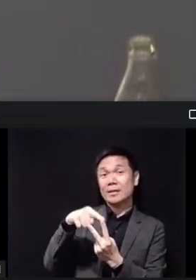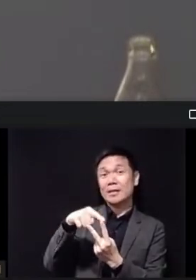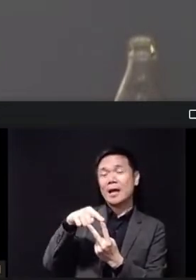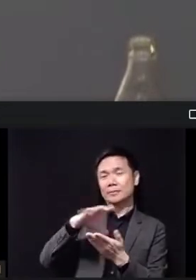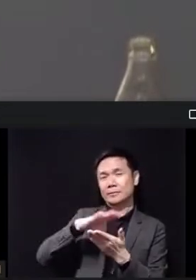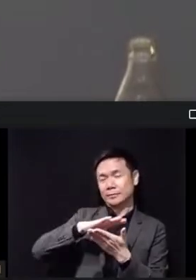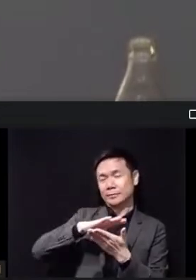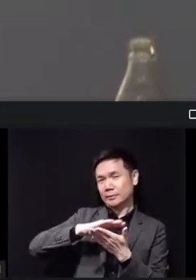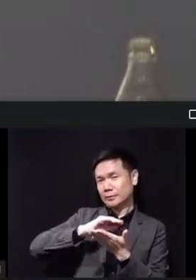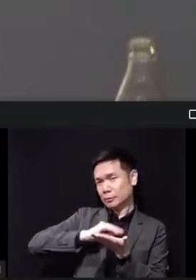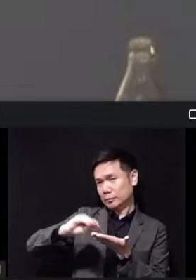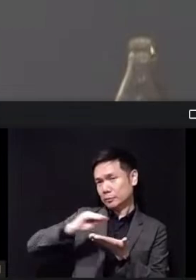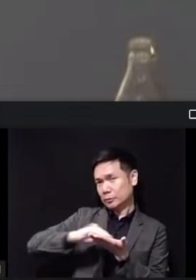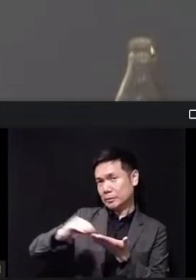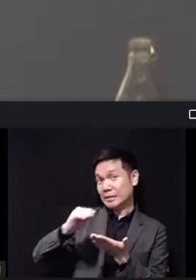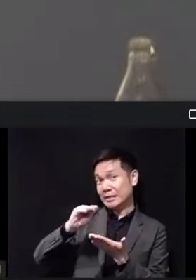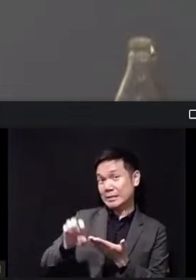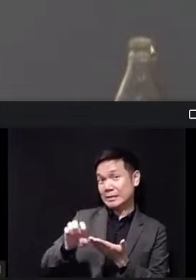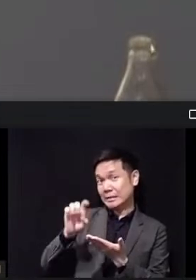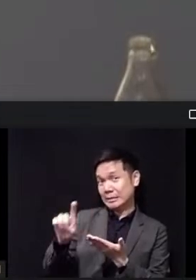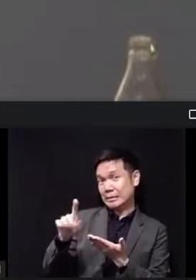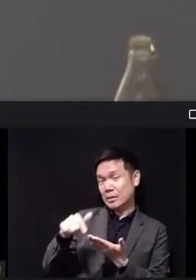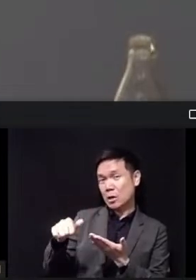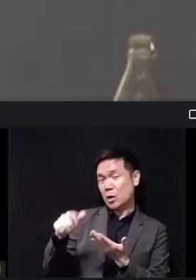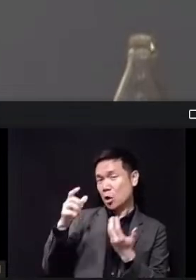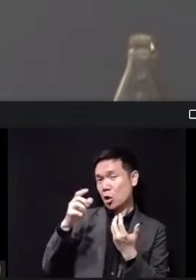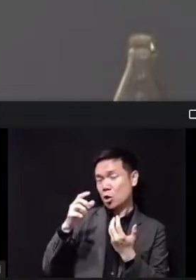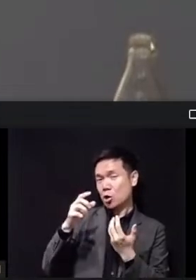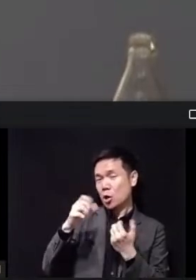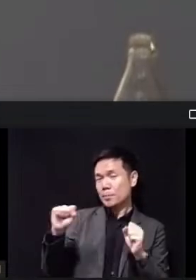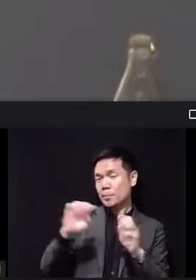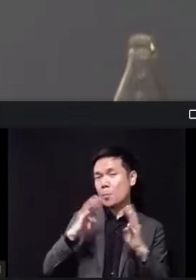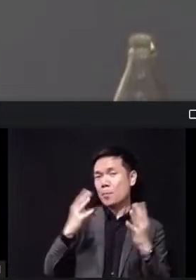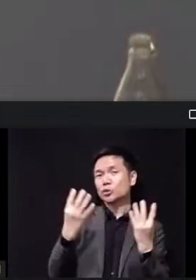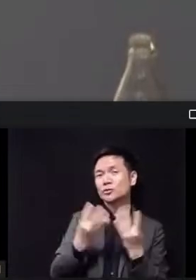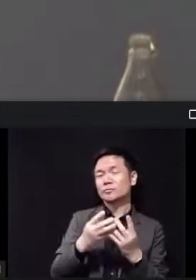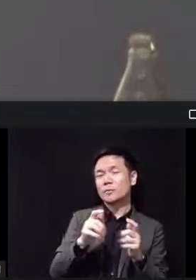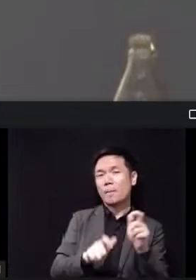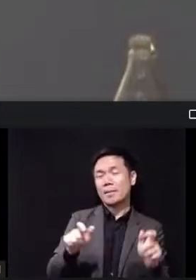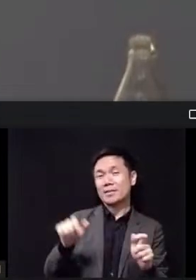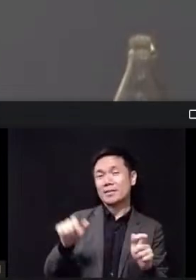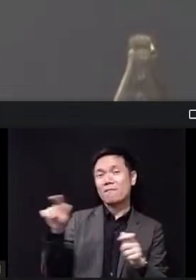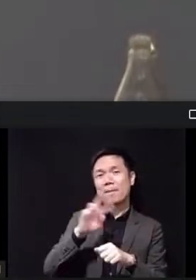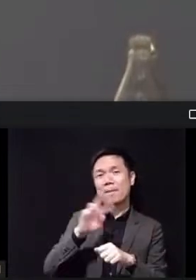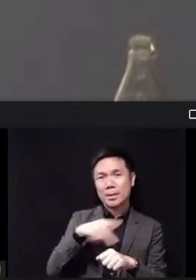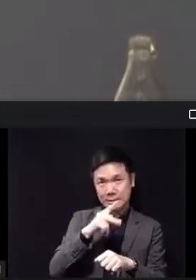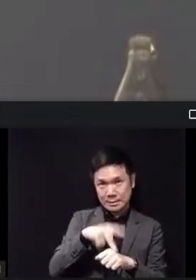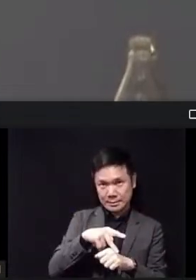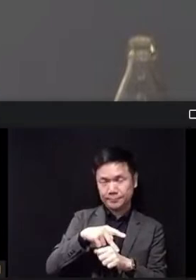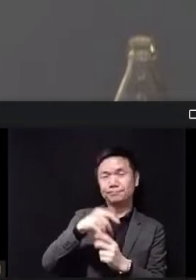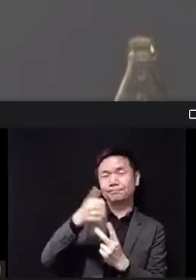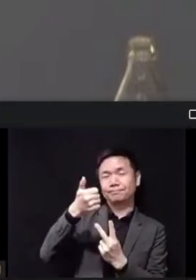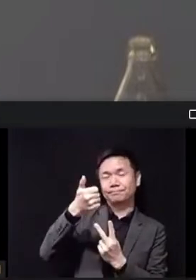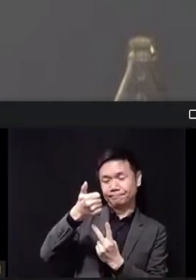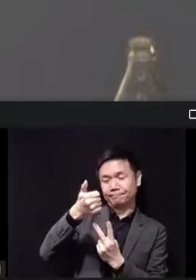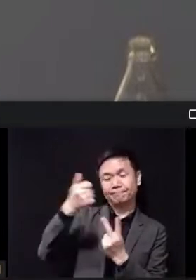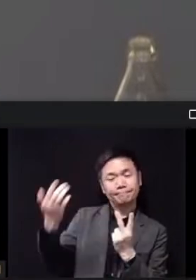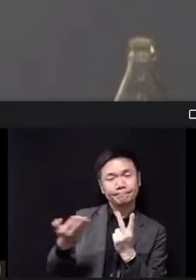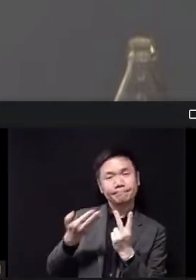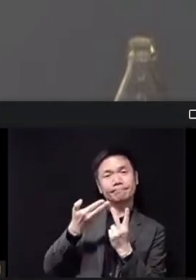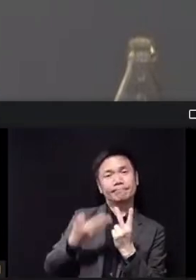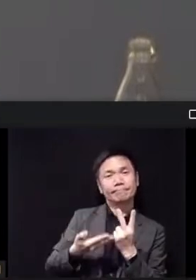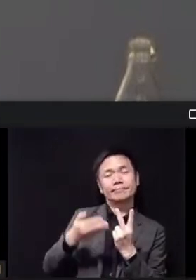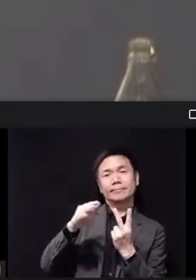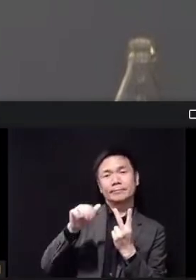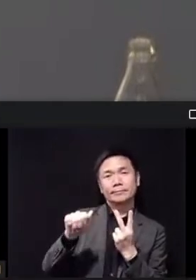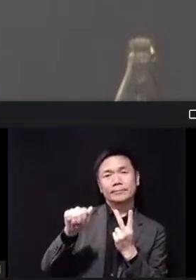Undersecretary and Executive Director, Commission on Population and Development, Philippines, and Ms.